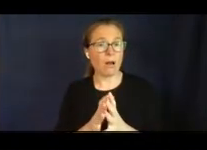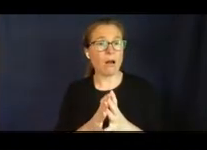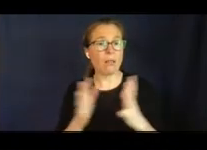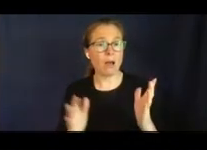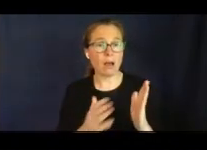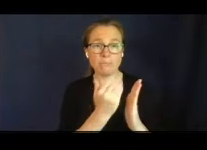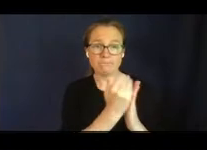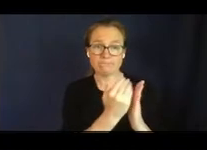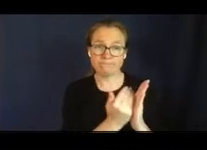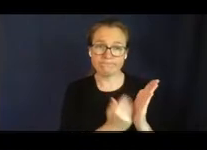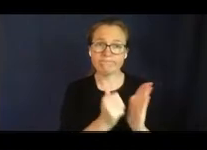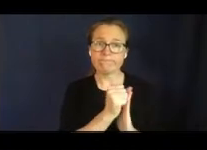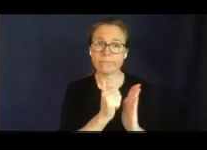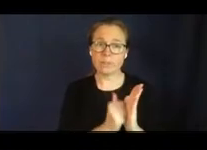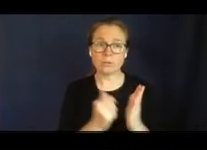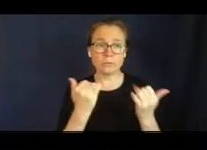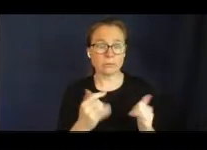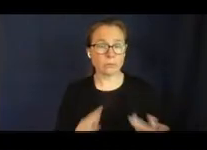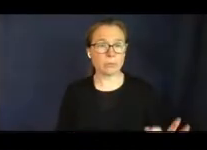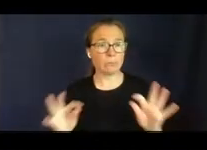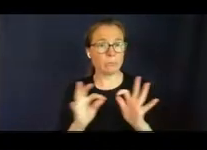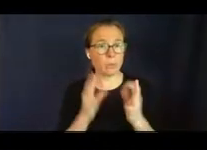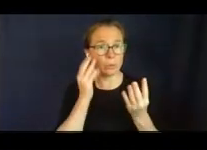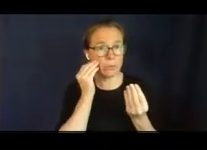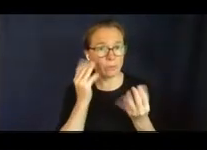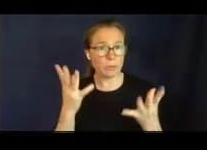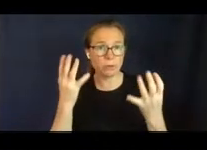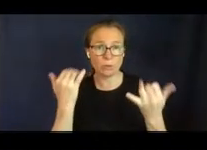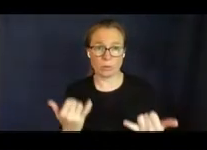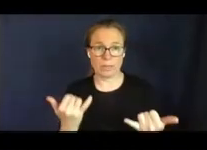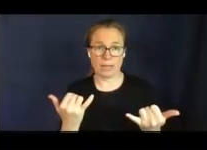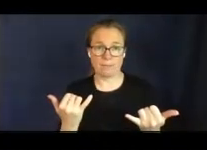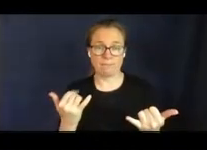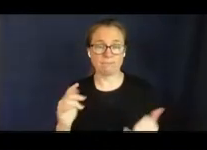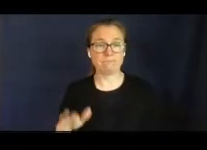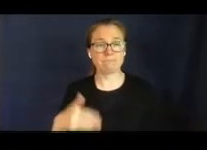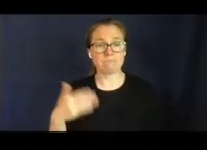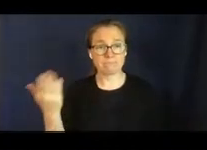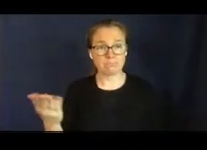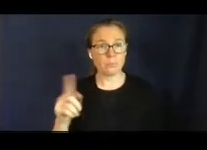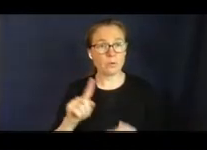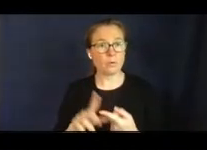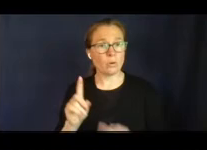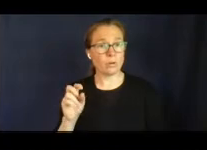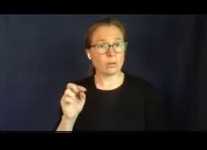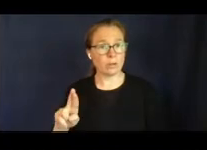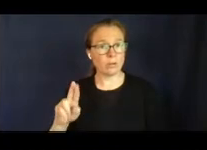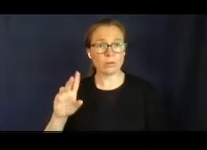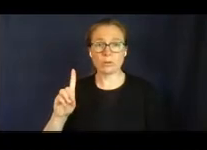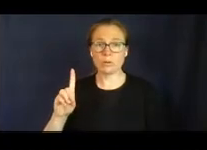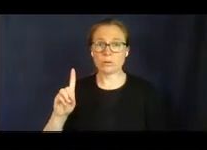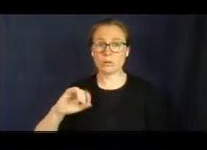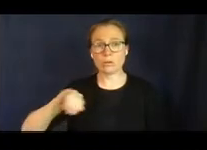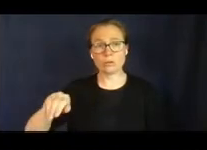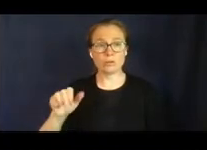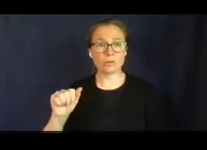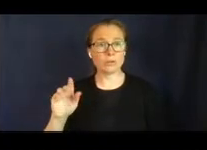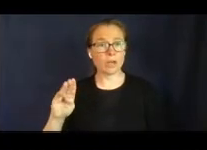a lot of important ground to cover. So at this point, I'll turn it over to Dr. Jacobs for his opening remarks before